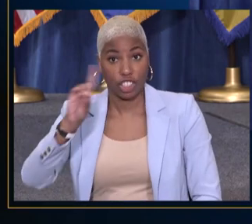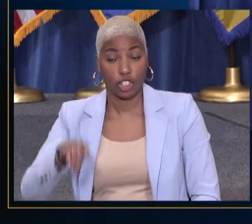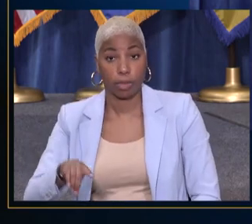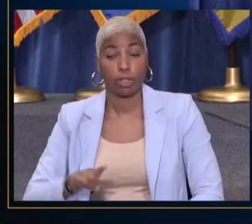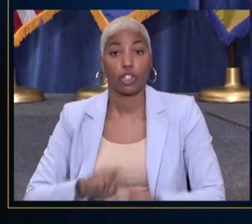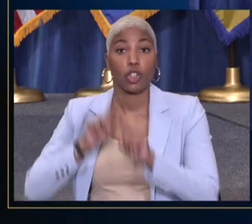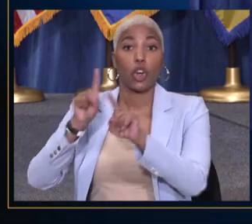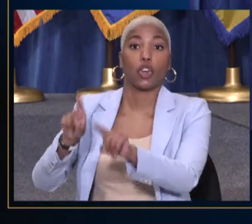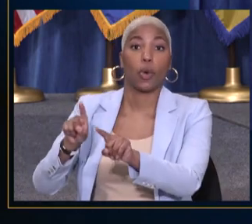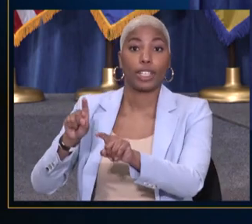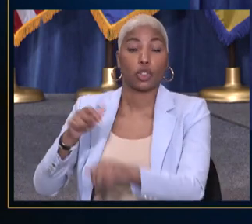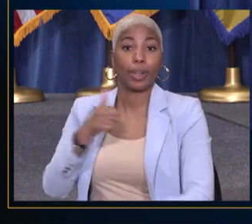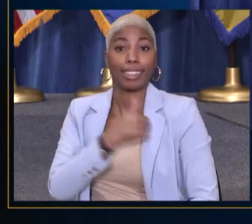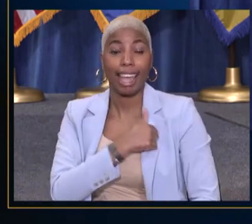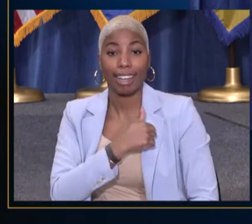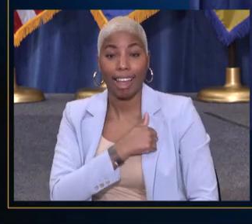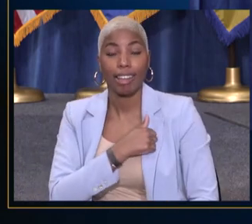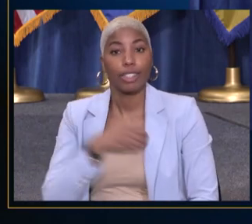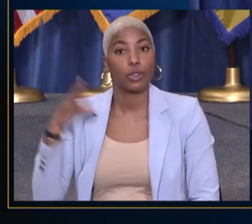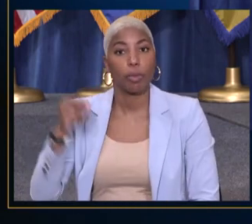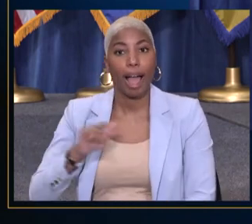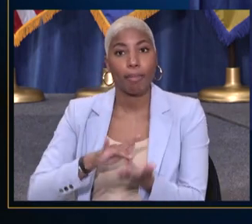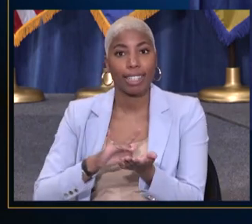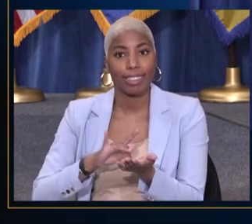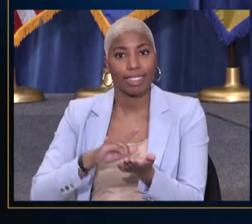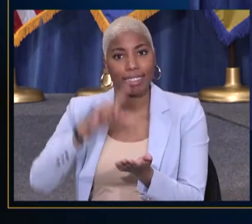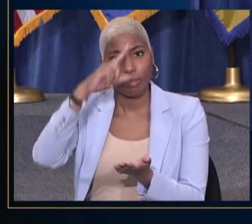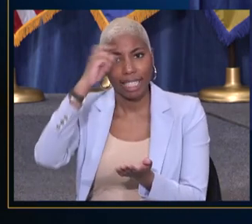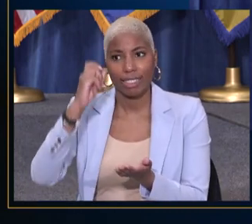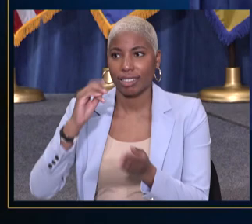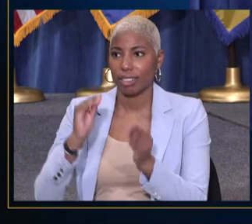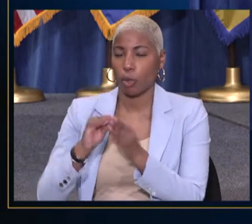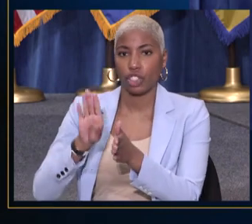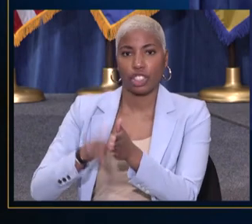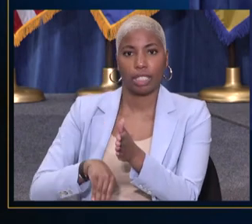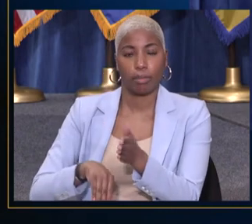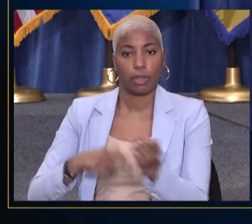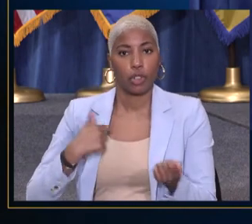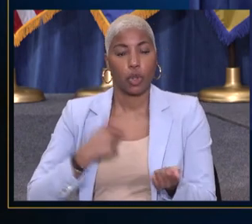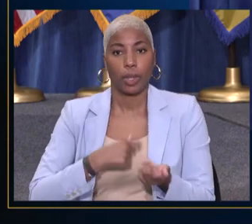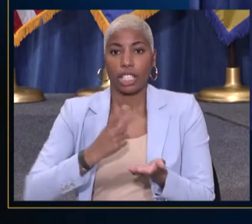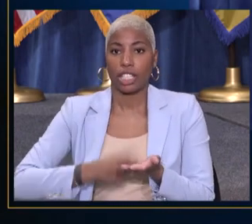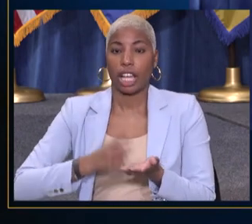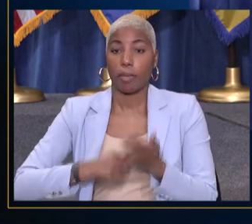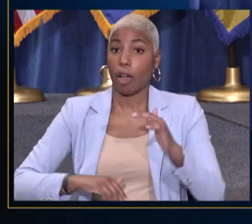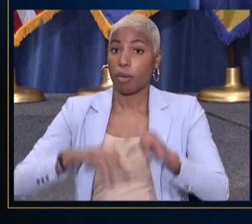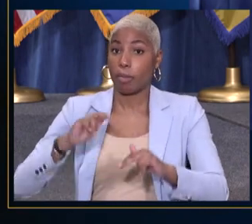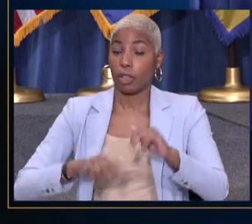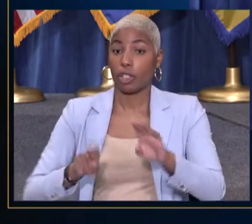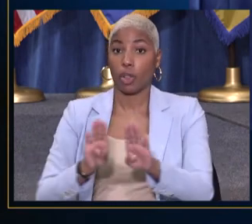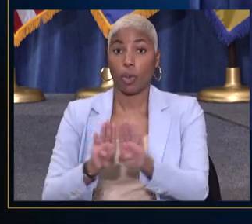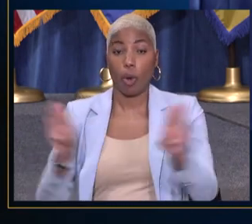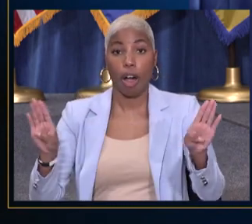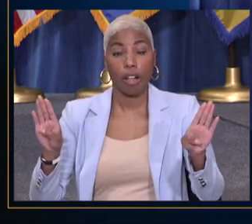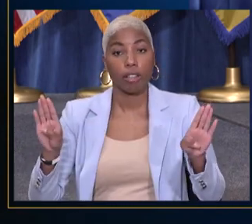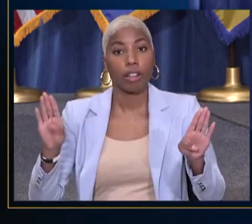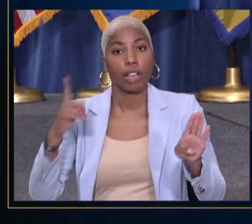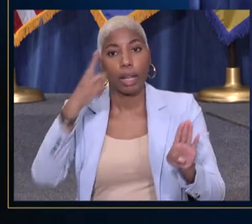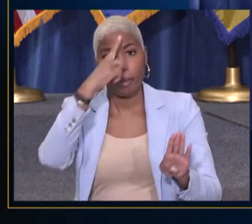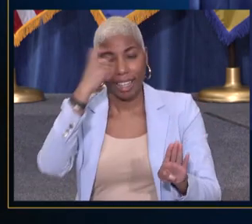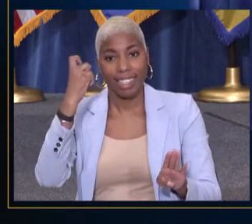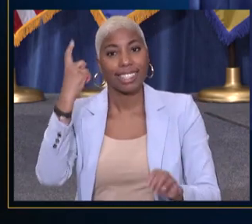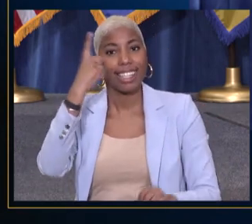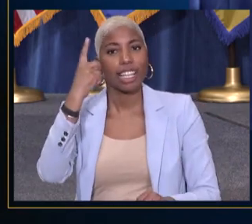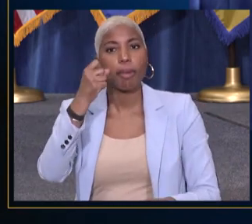to buy medicine because it was so much cheaper. But we talk about building a wall only because it's something on the southern